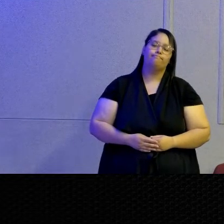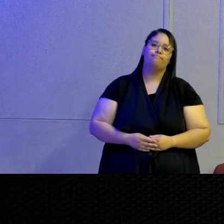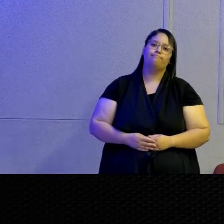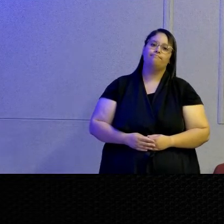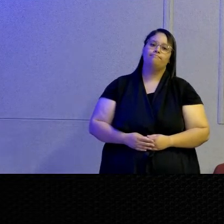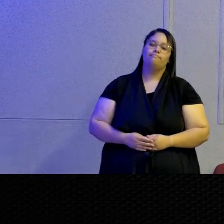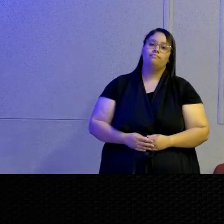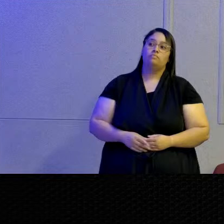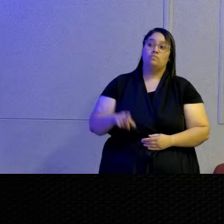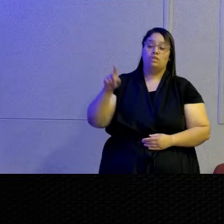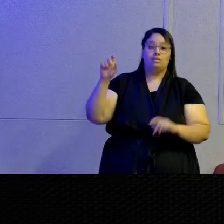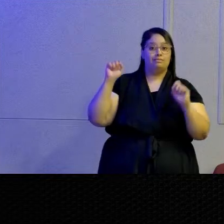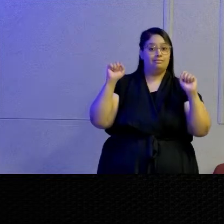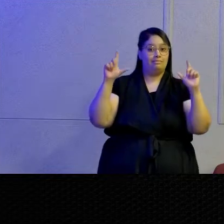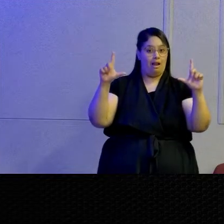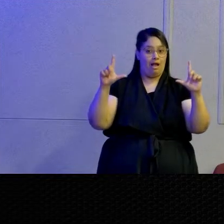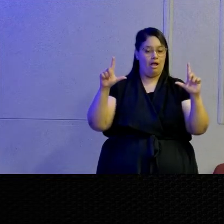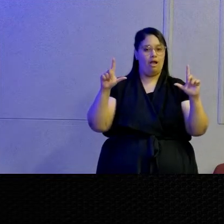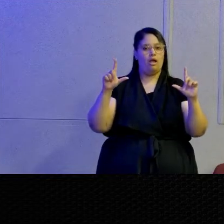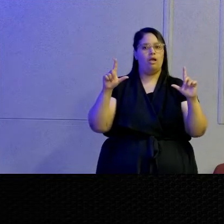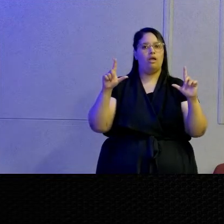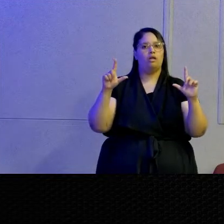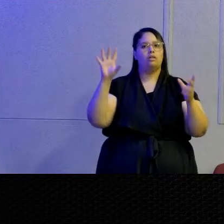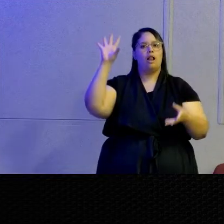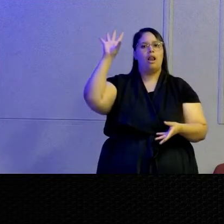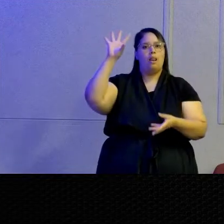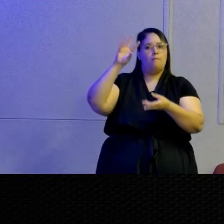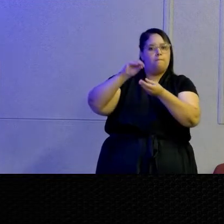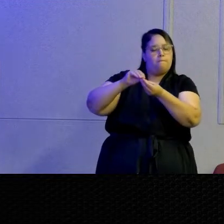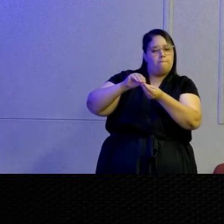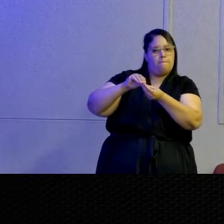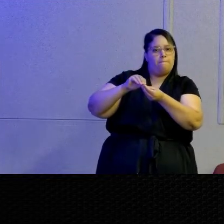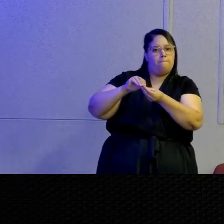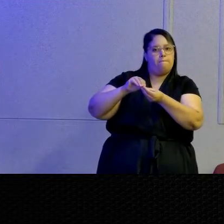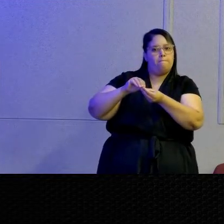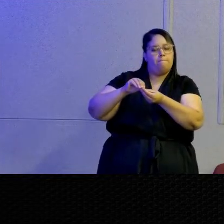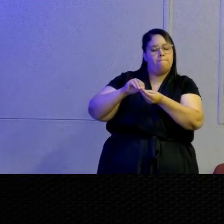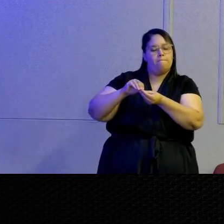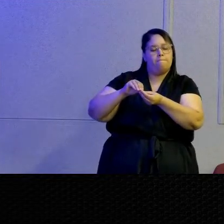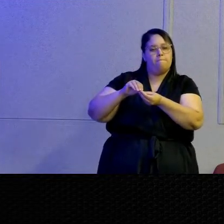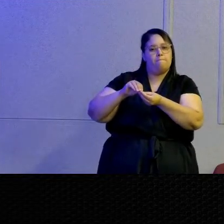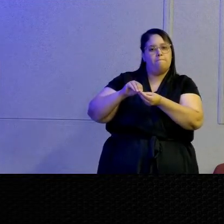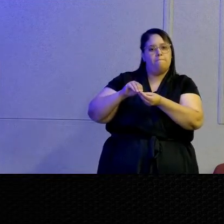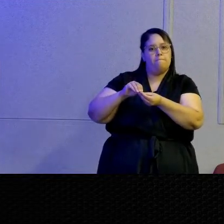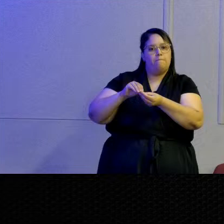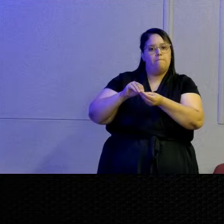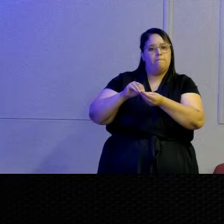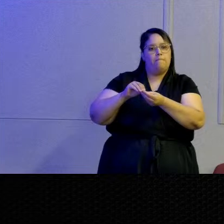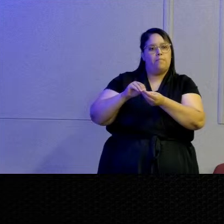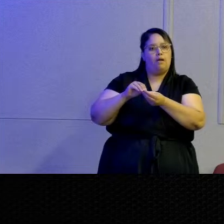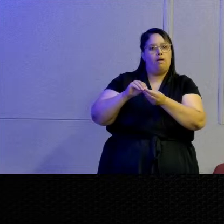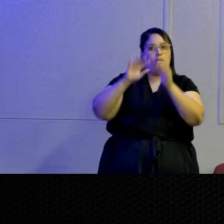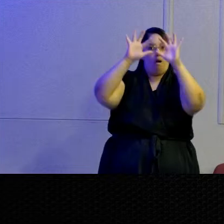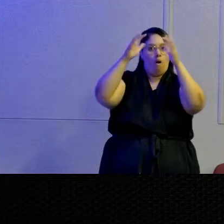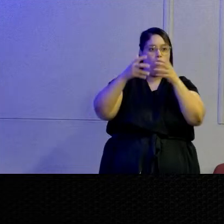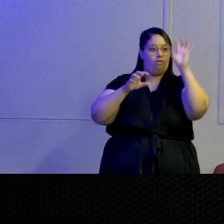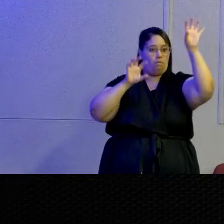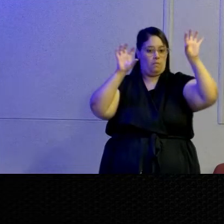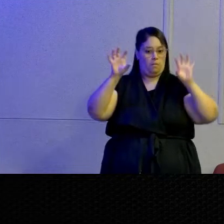So on this slide, you find summarized the content of the universe, the fundamental